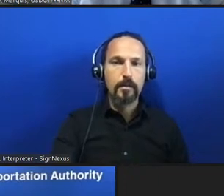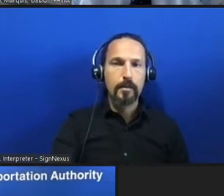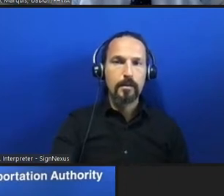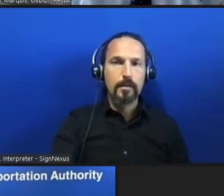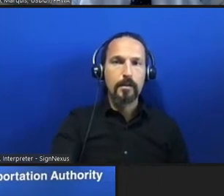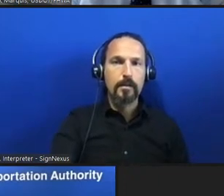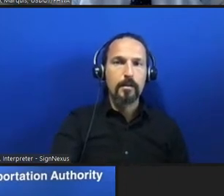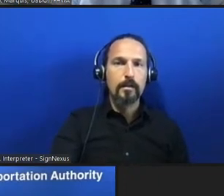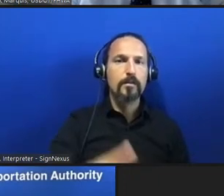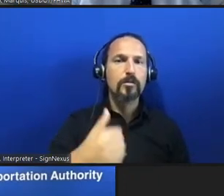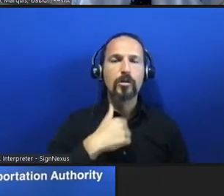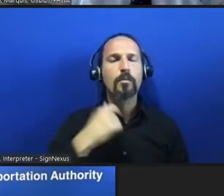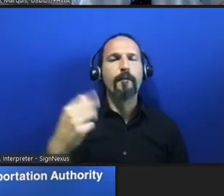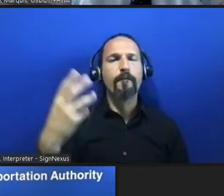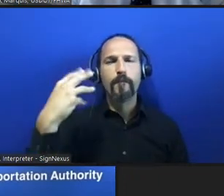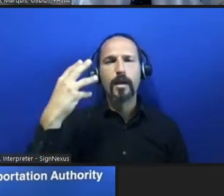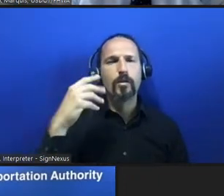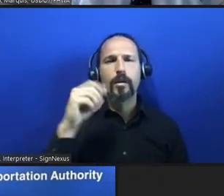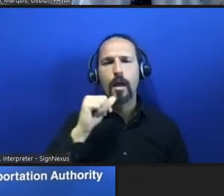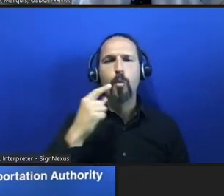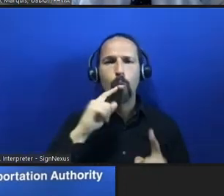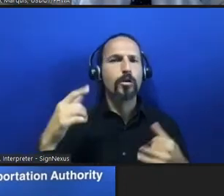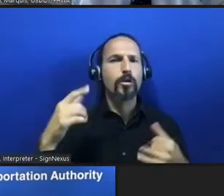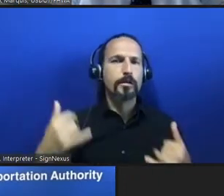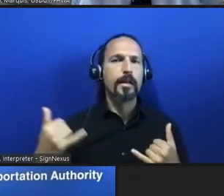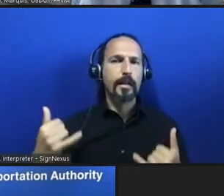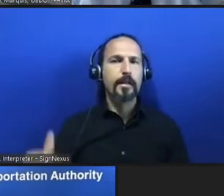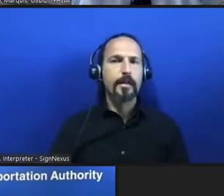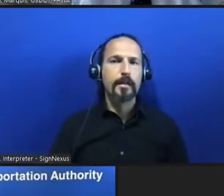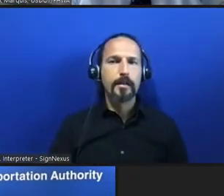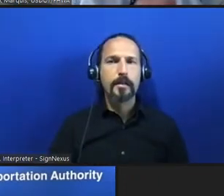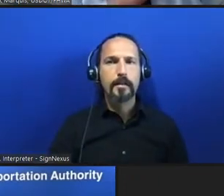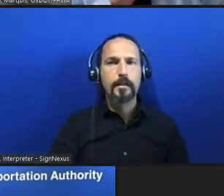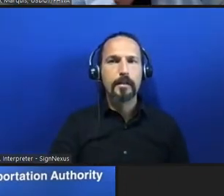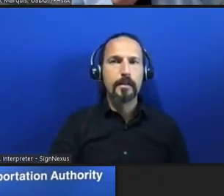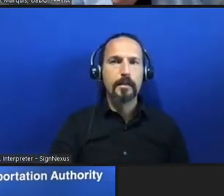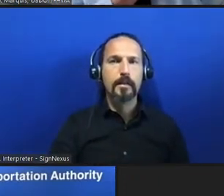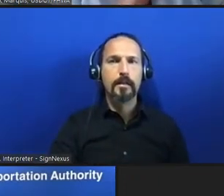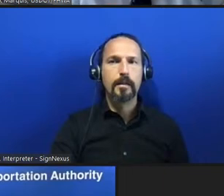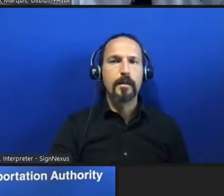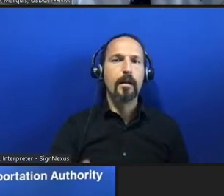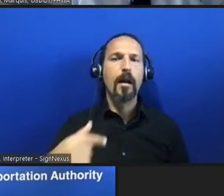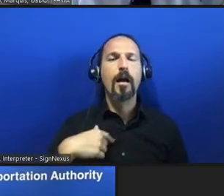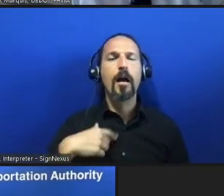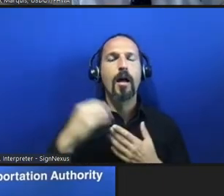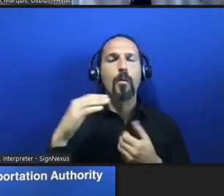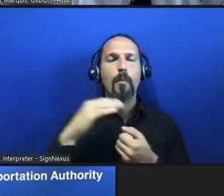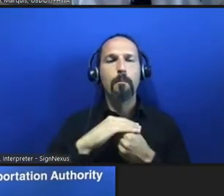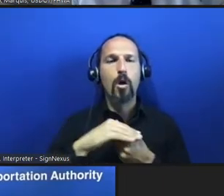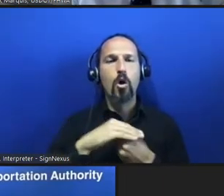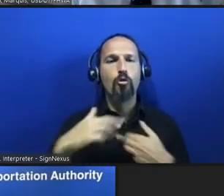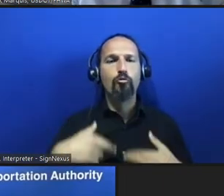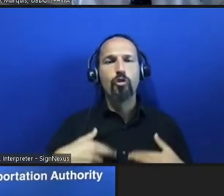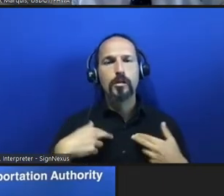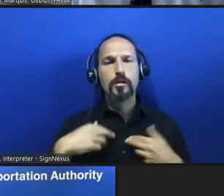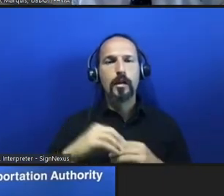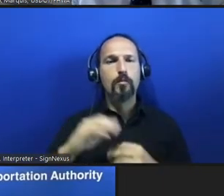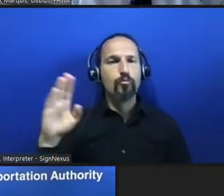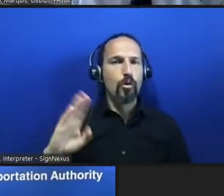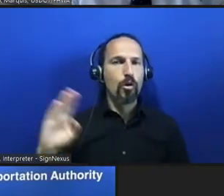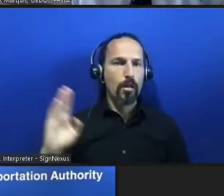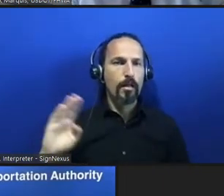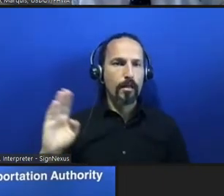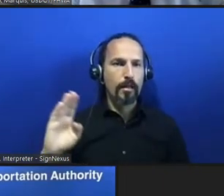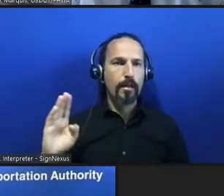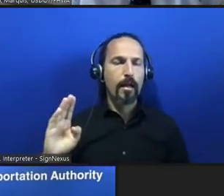sorry about the video uh my camera isn't working today um I I am an Outer Borough resident in Brooklyn and I